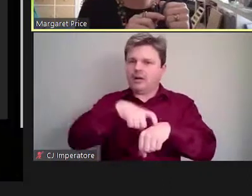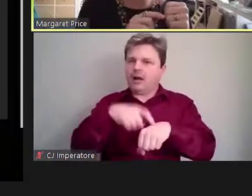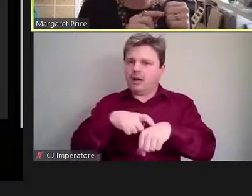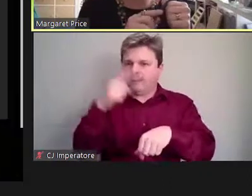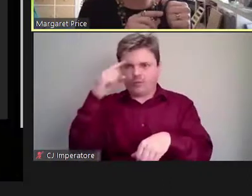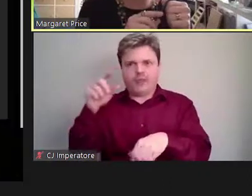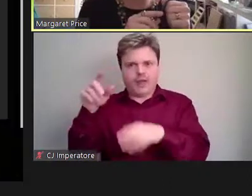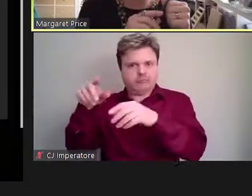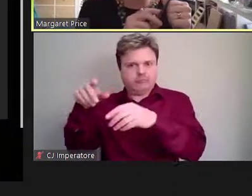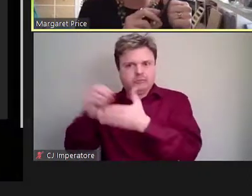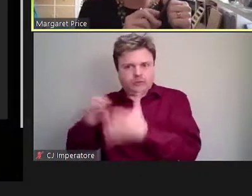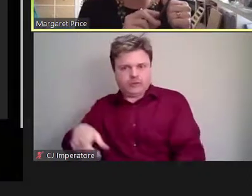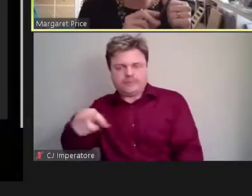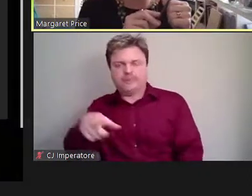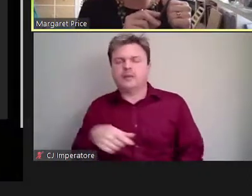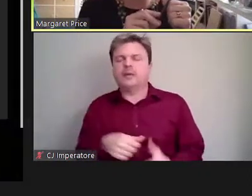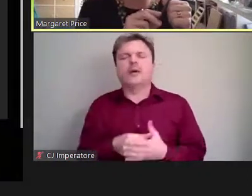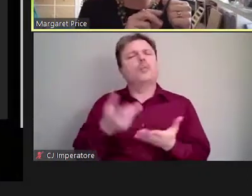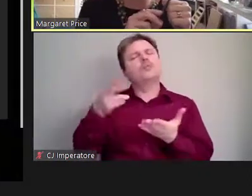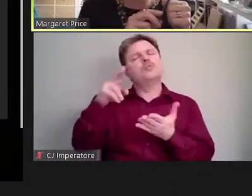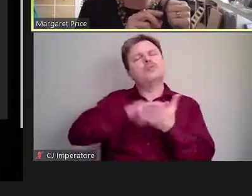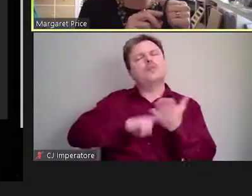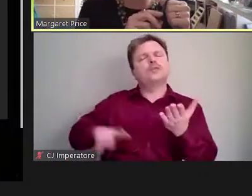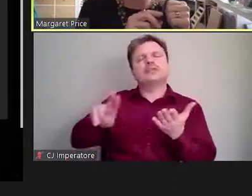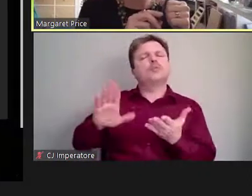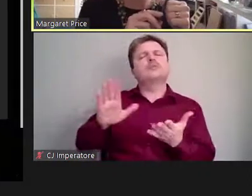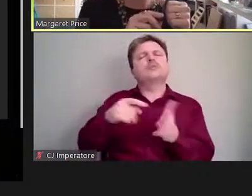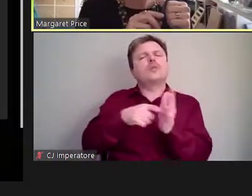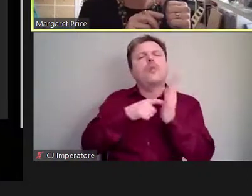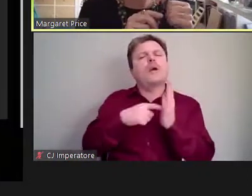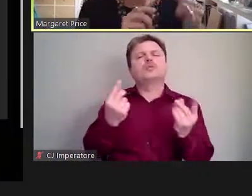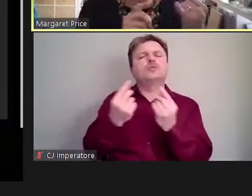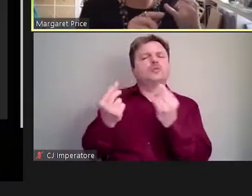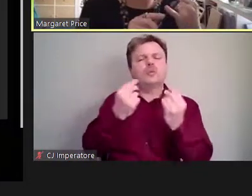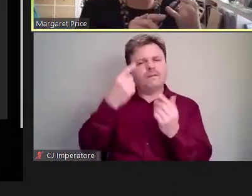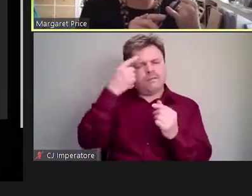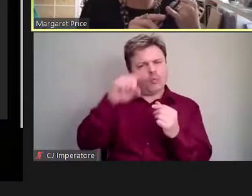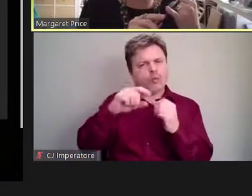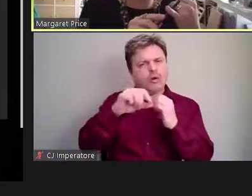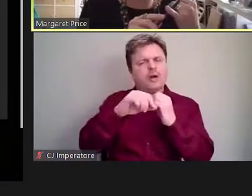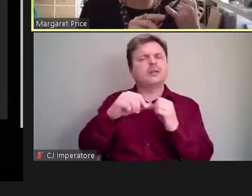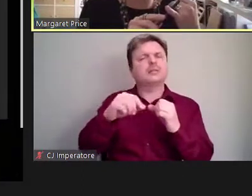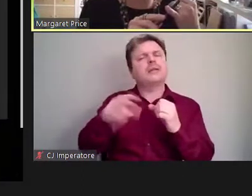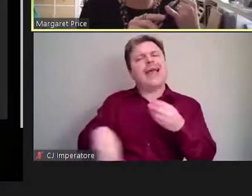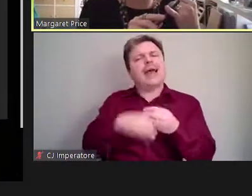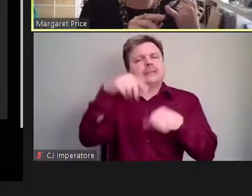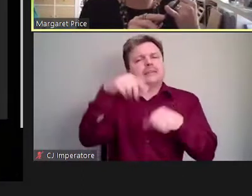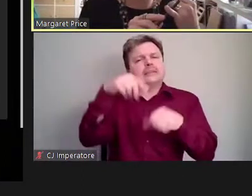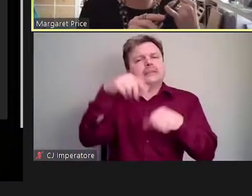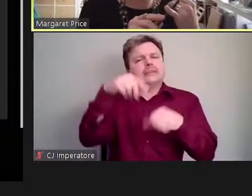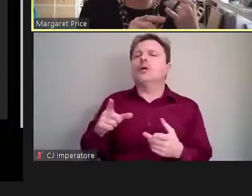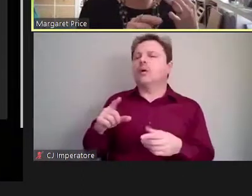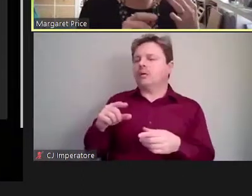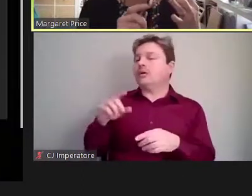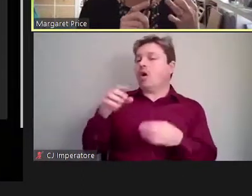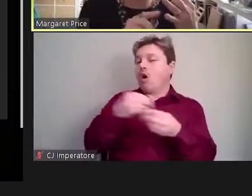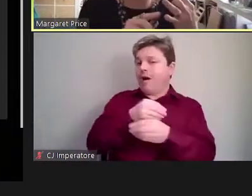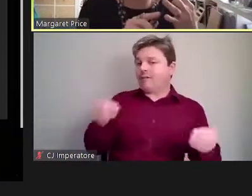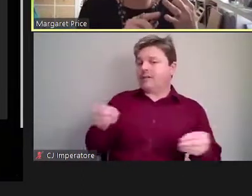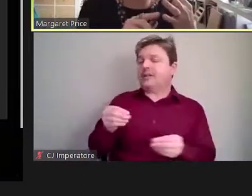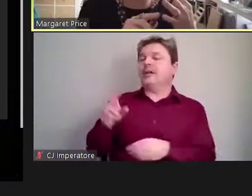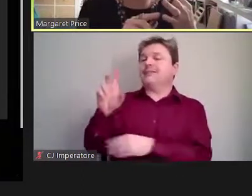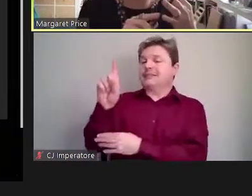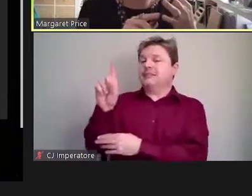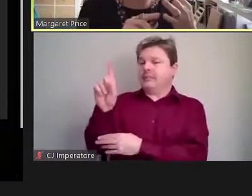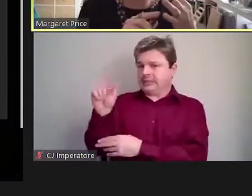you to do in order to get extended time? Well, you have to register with the Office of Disability Services. You often